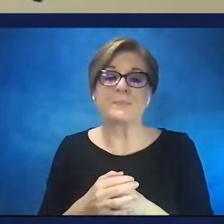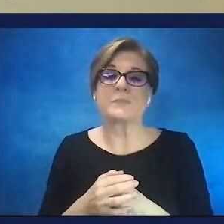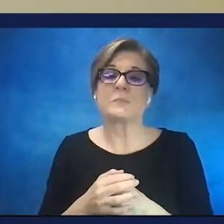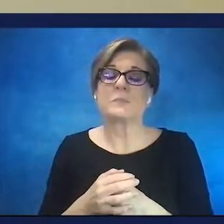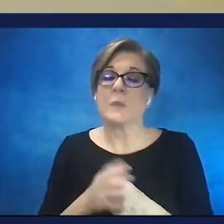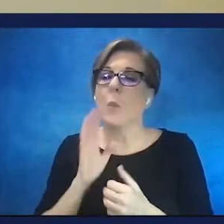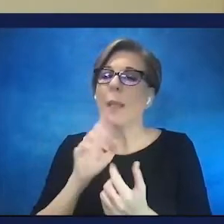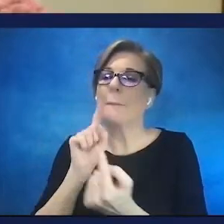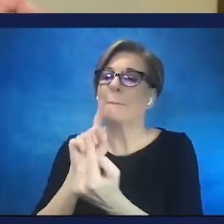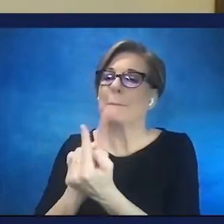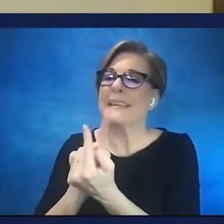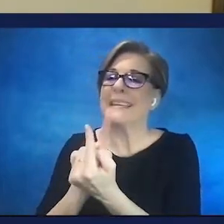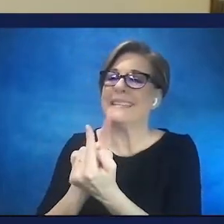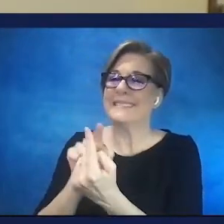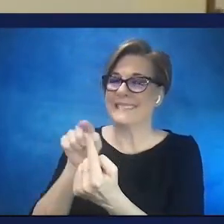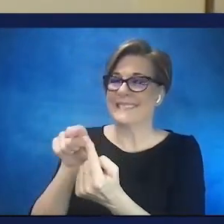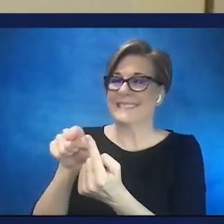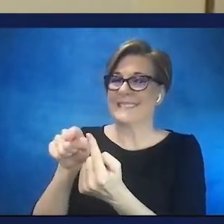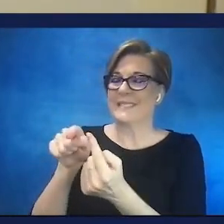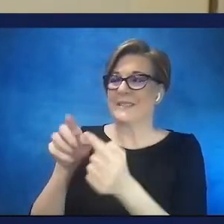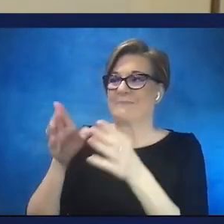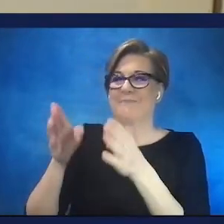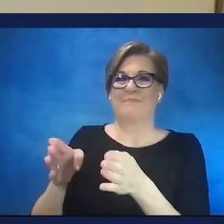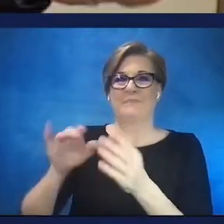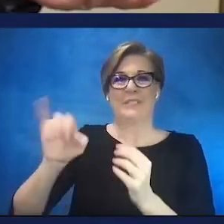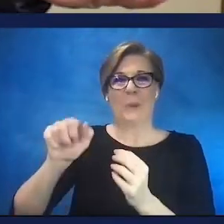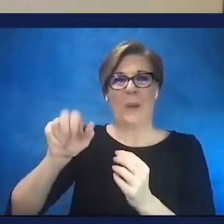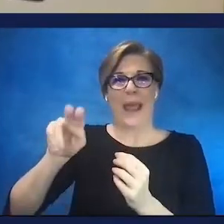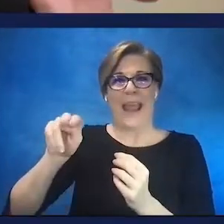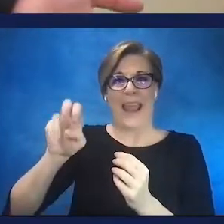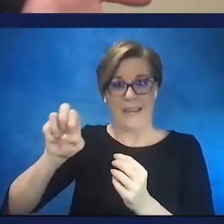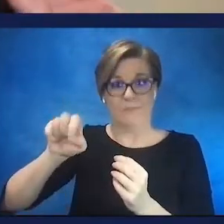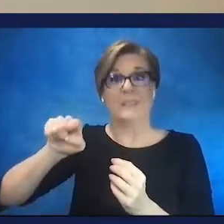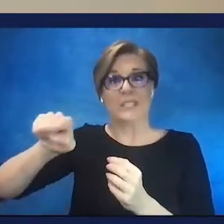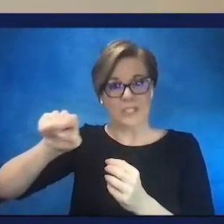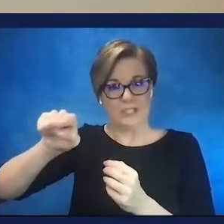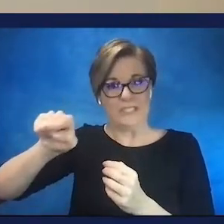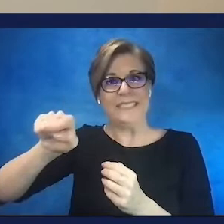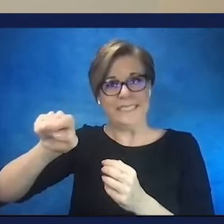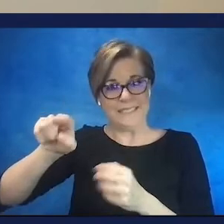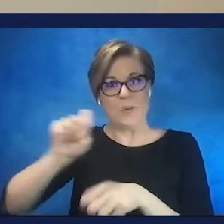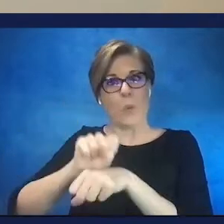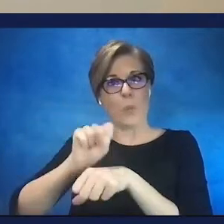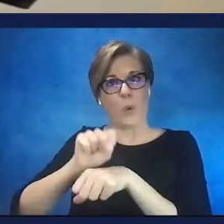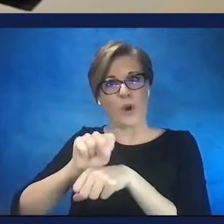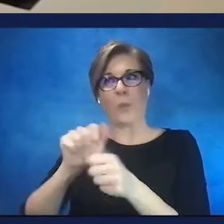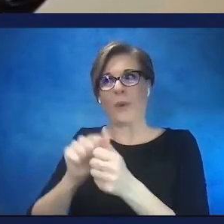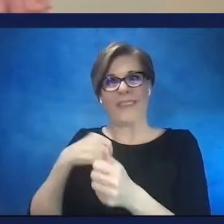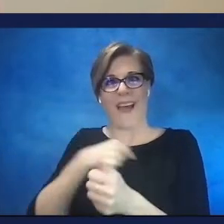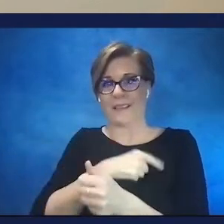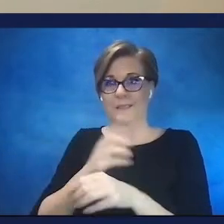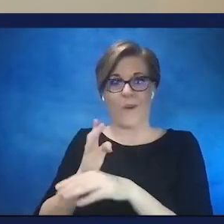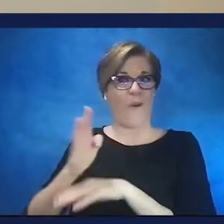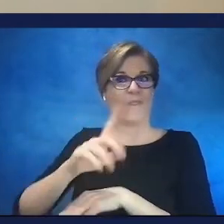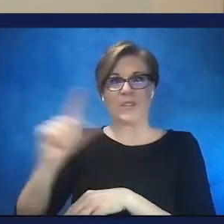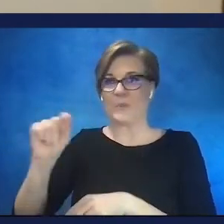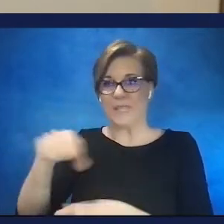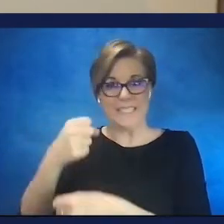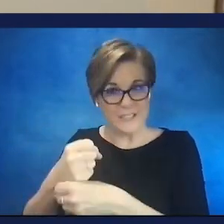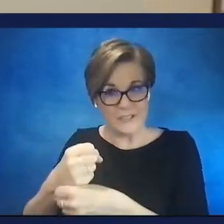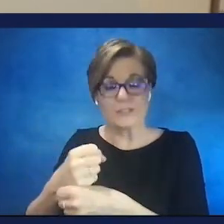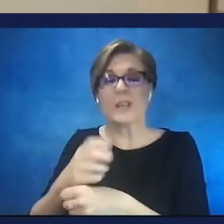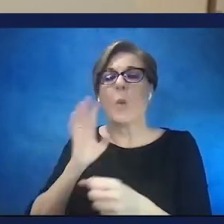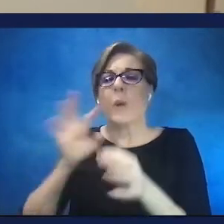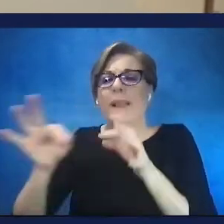tabulation center and meet one of our long-term hotline leads, Joanne, and she's going to walk us through each of